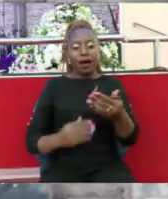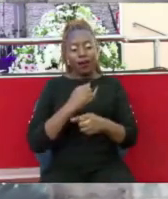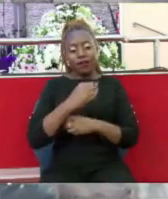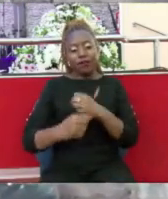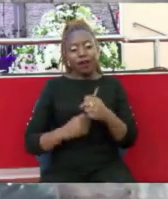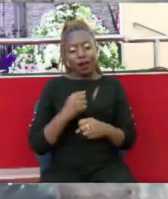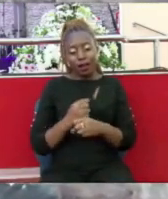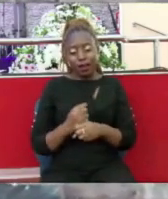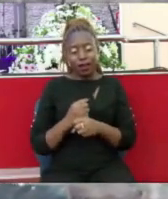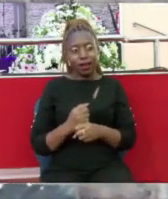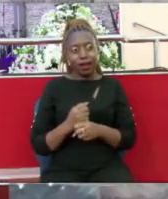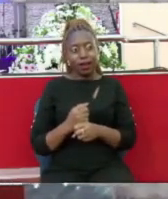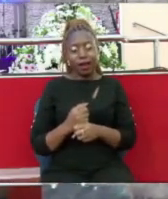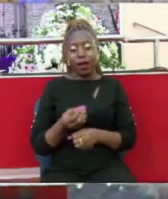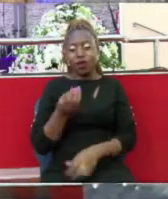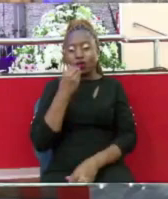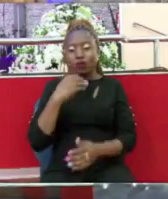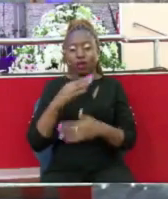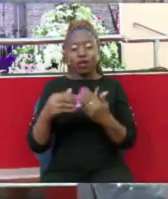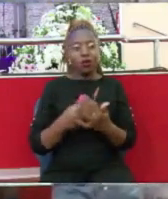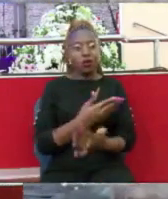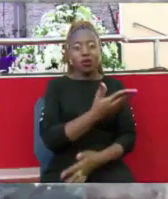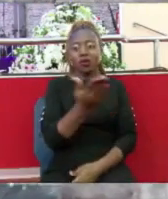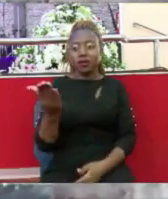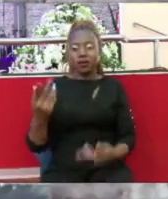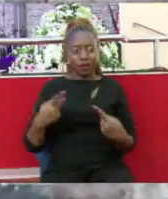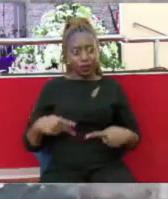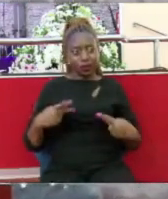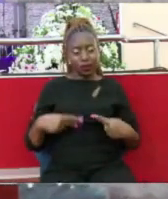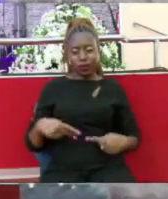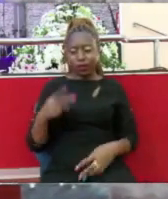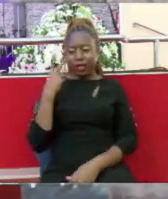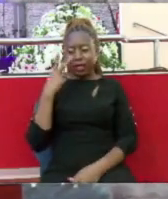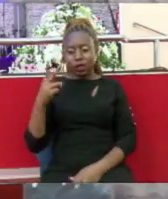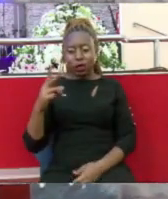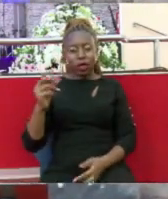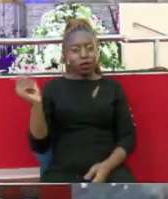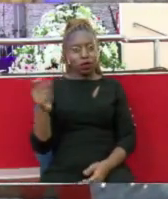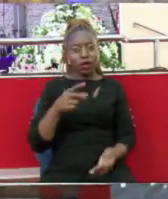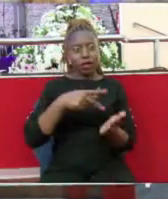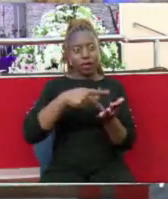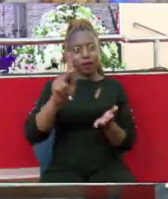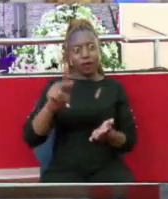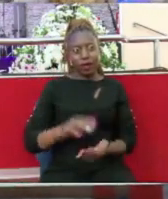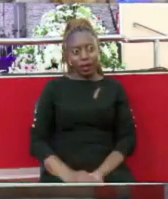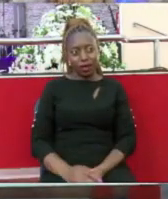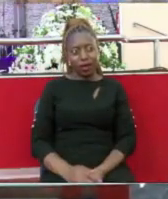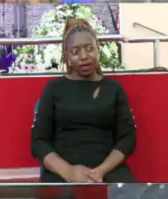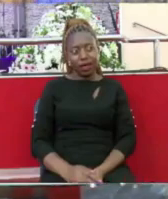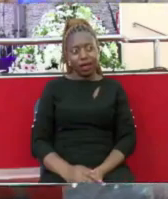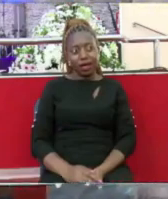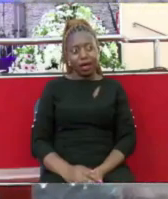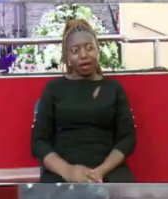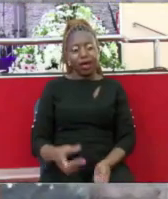ya mtu. Just look at your salary. Angalia mshahara wako. Not the net, gross. Ile ambayo haijakatwa. Times 6. Na